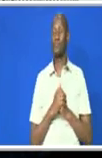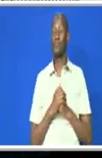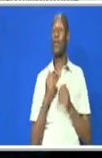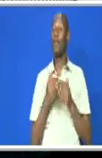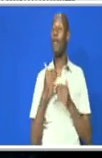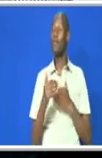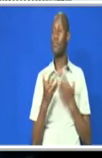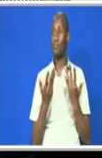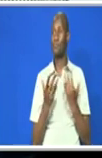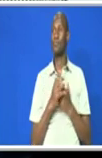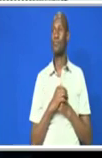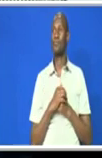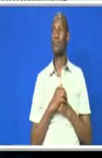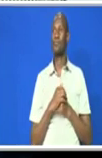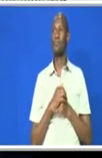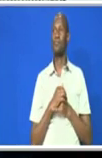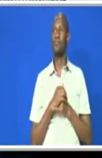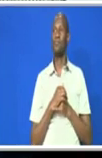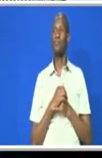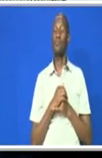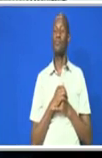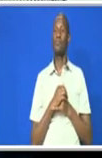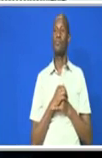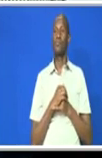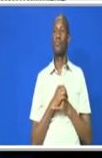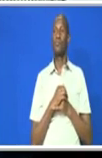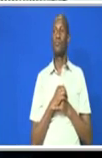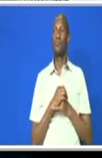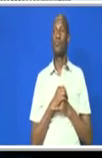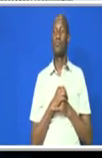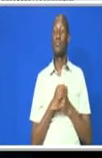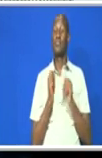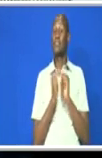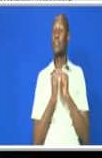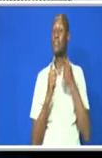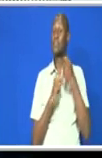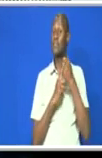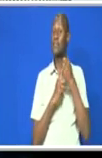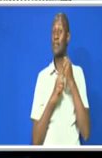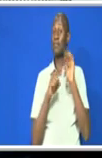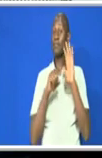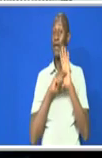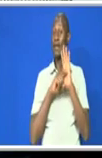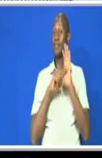Next one, Lana, try 16 take away 9.